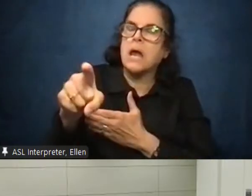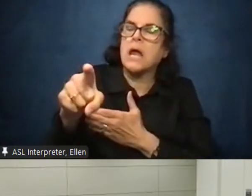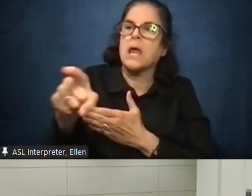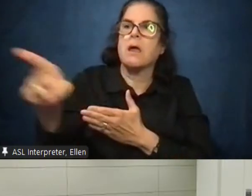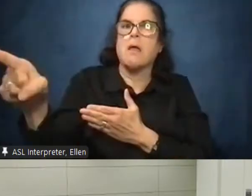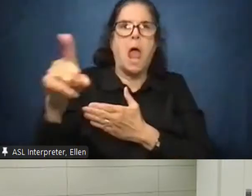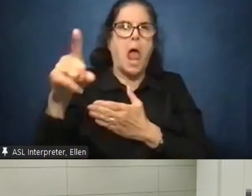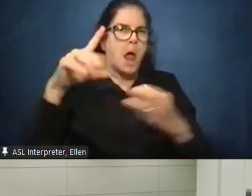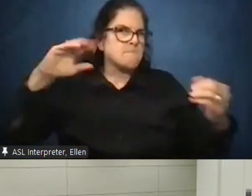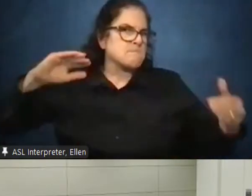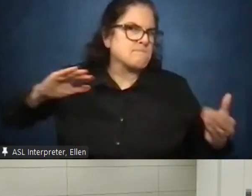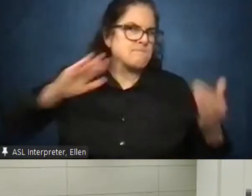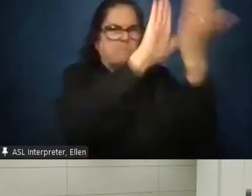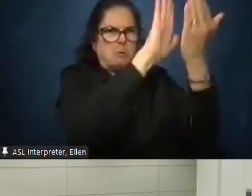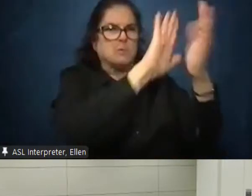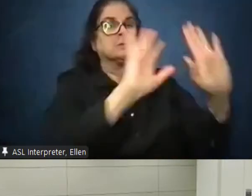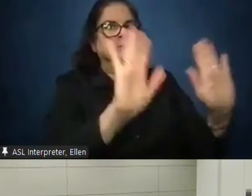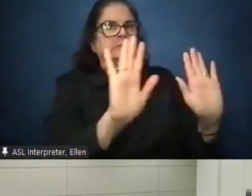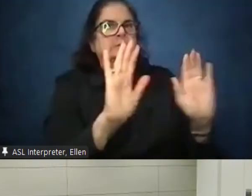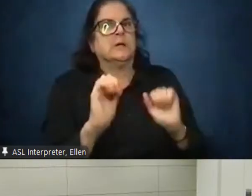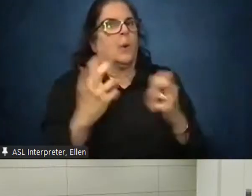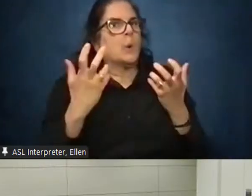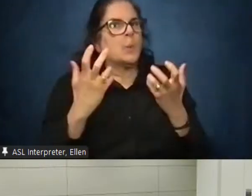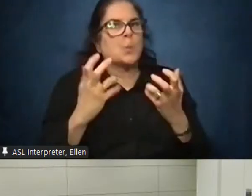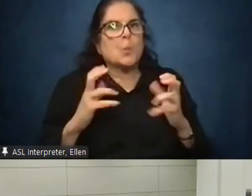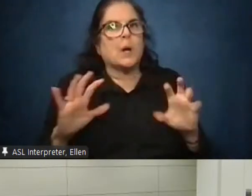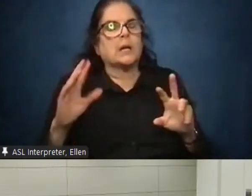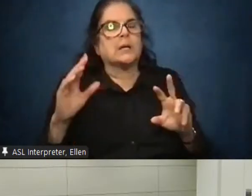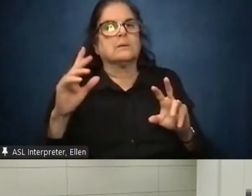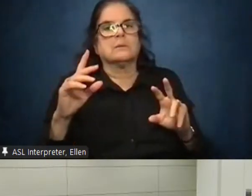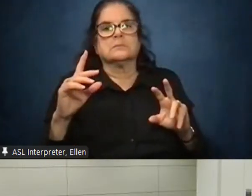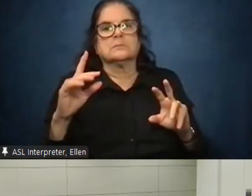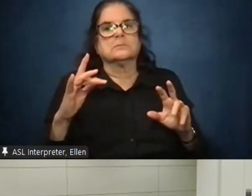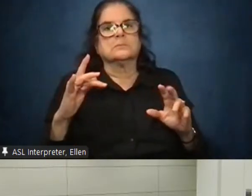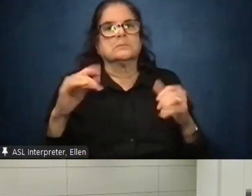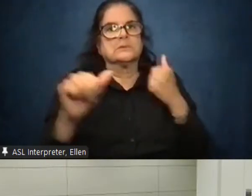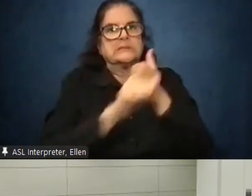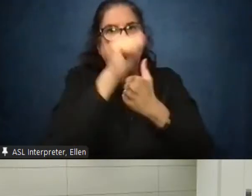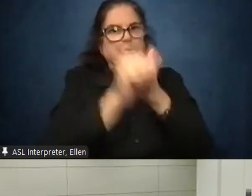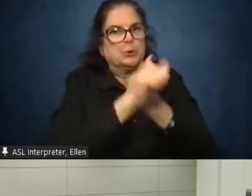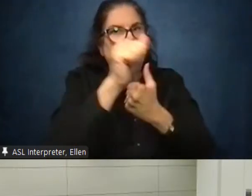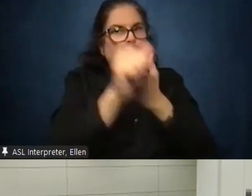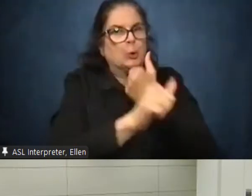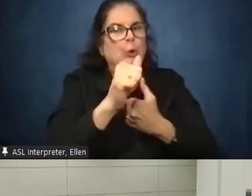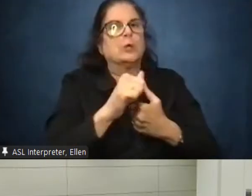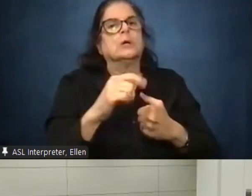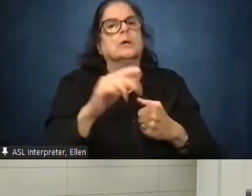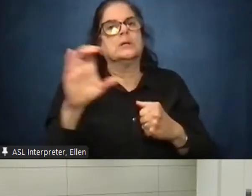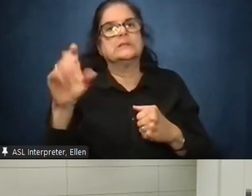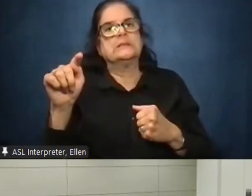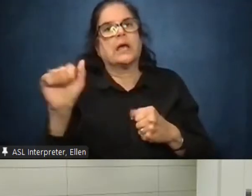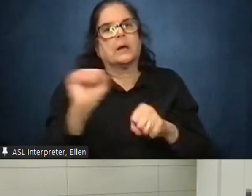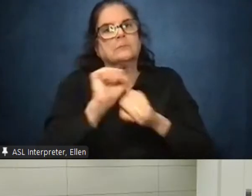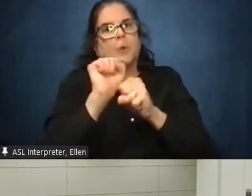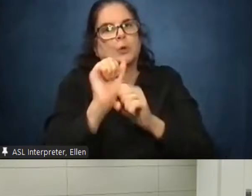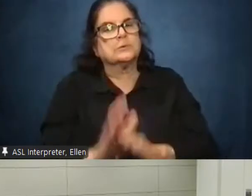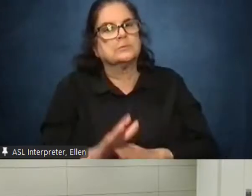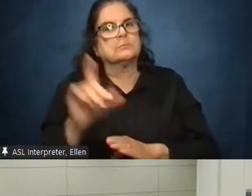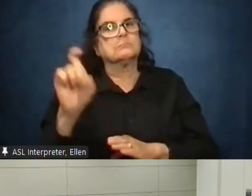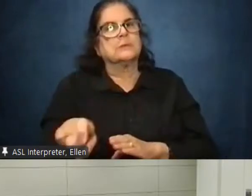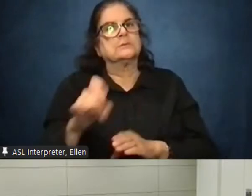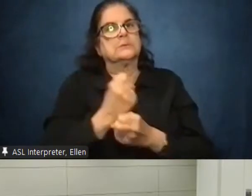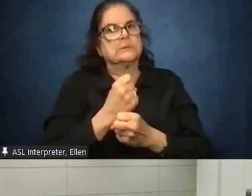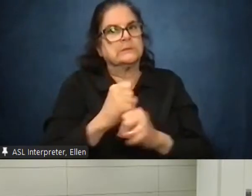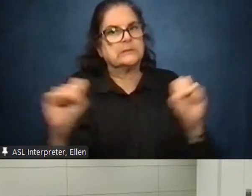making sure that we don't put our bus operators or rail operators or CSAs in an unsafe situation by requesting